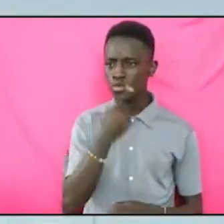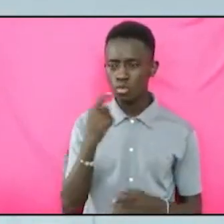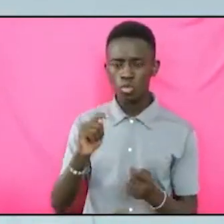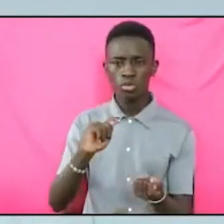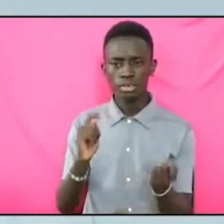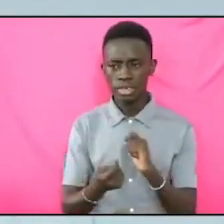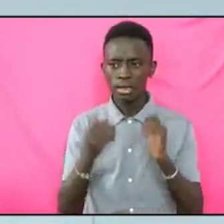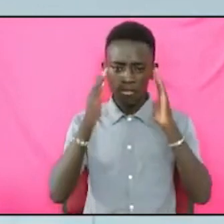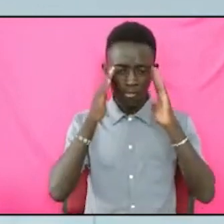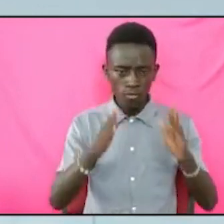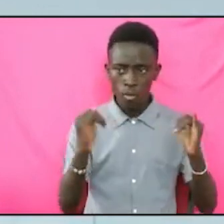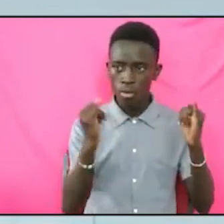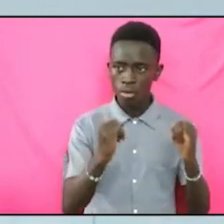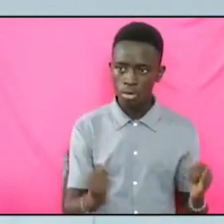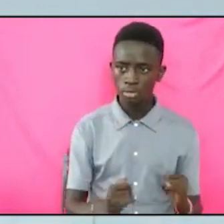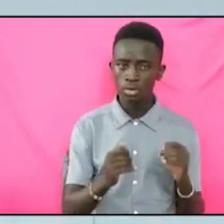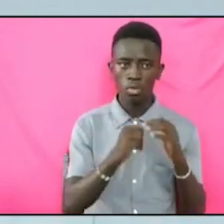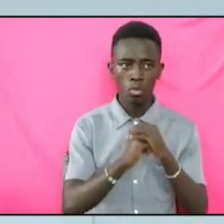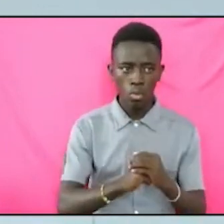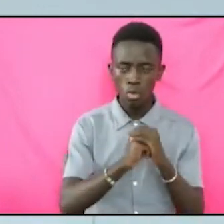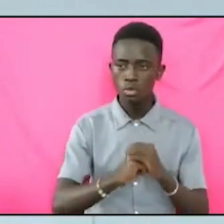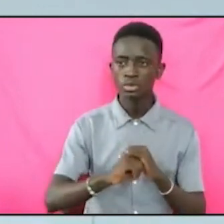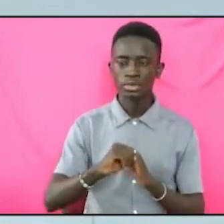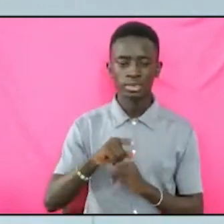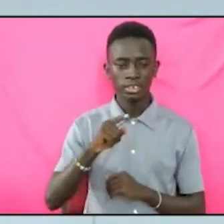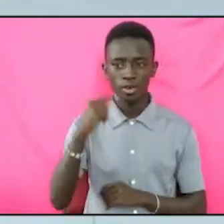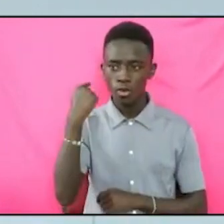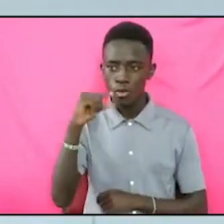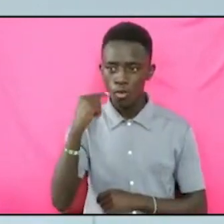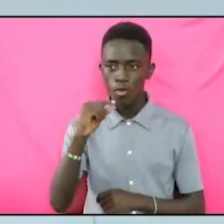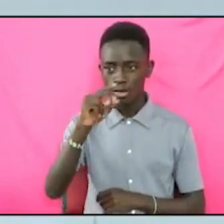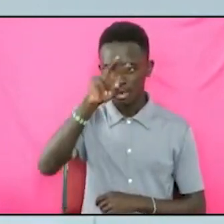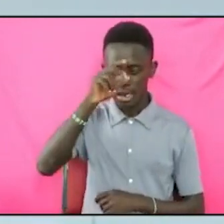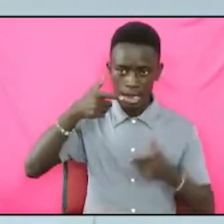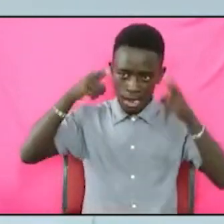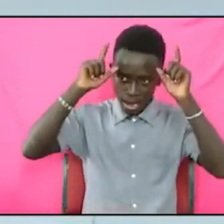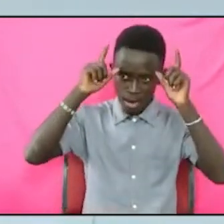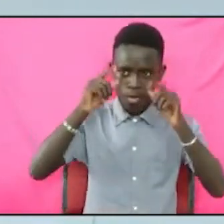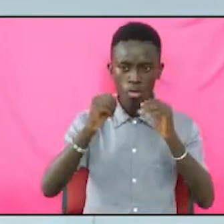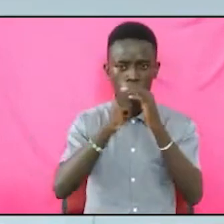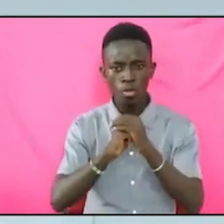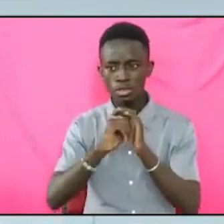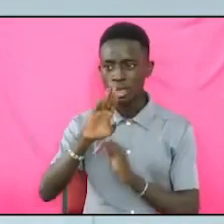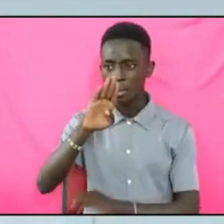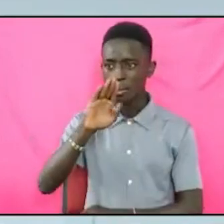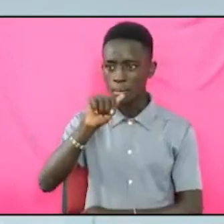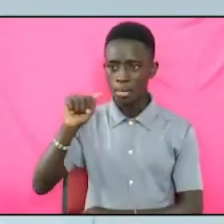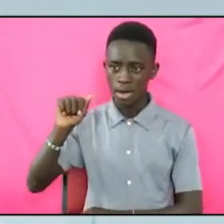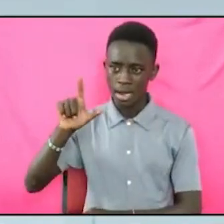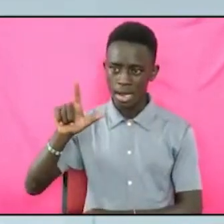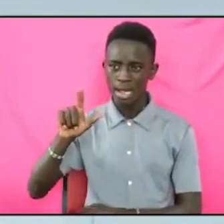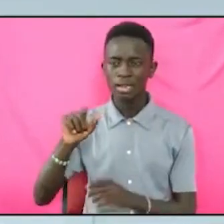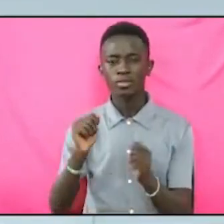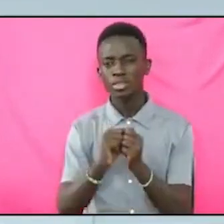idolatry and worshipping of the golden calves, worshipping of Baal and other gods. And the Israelites were